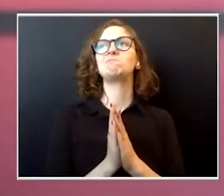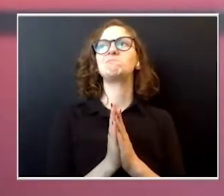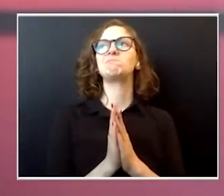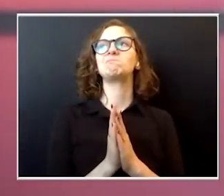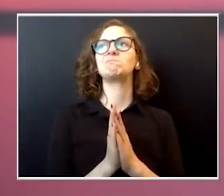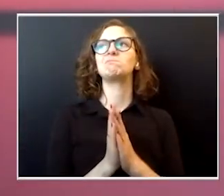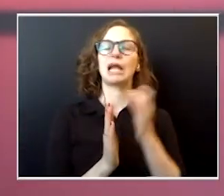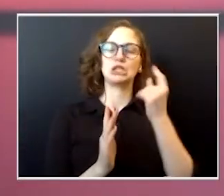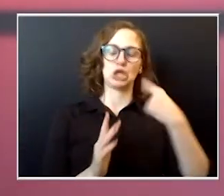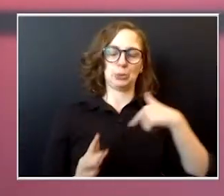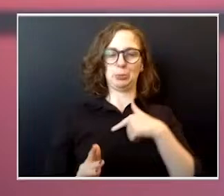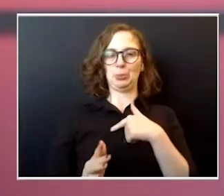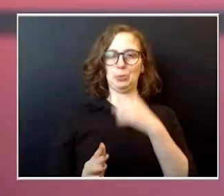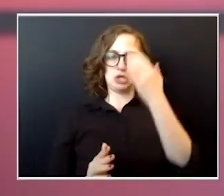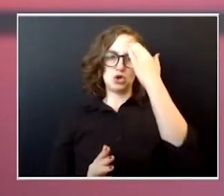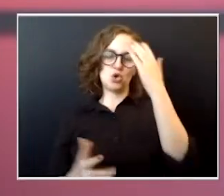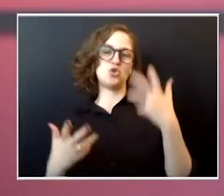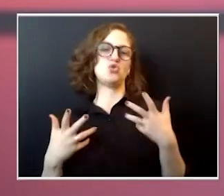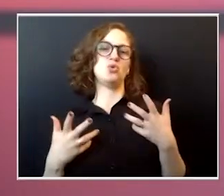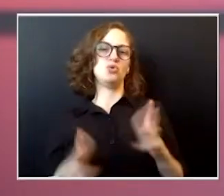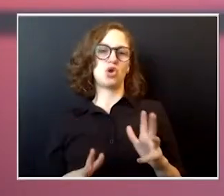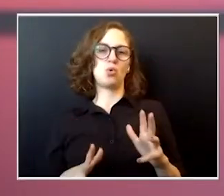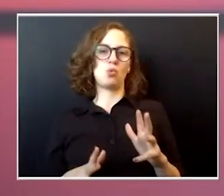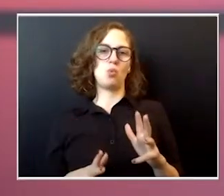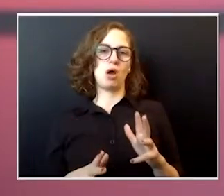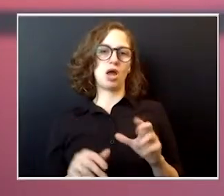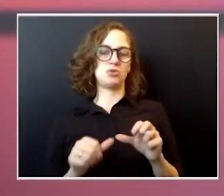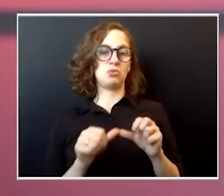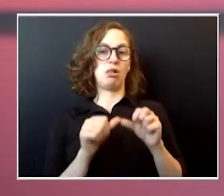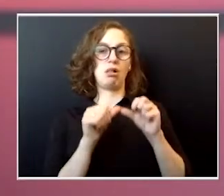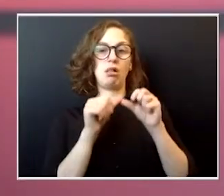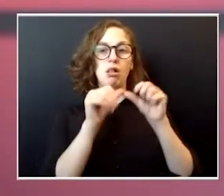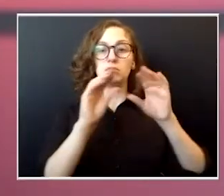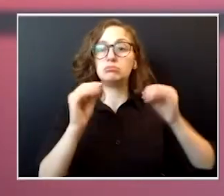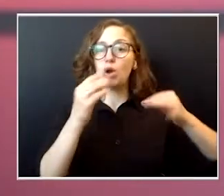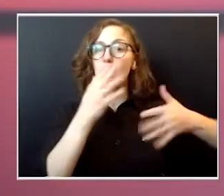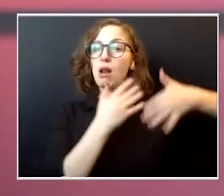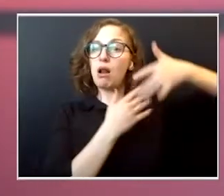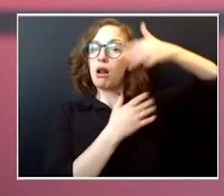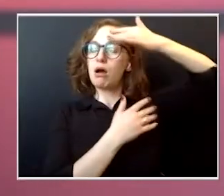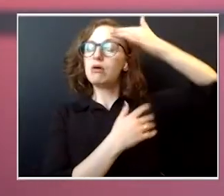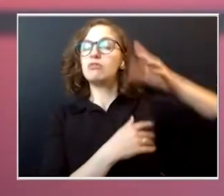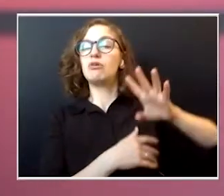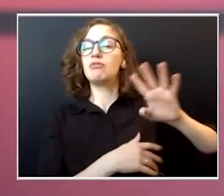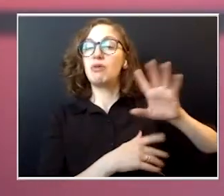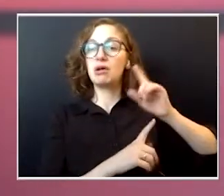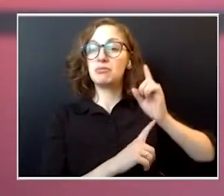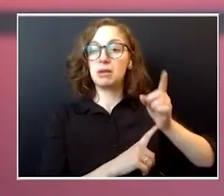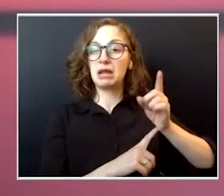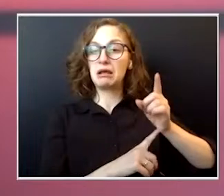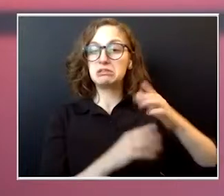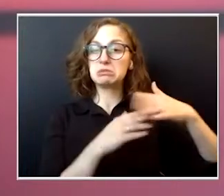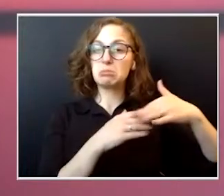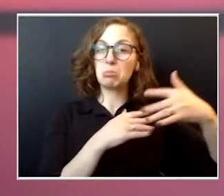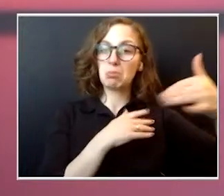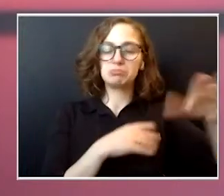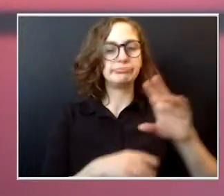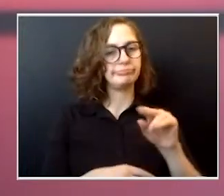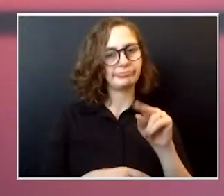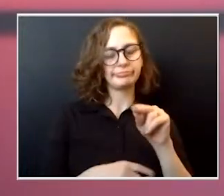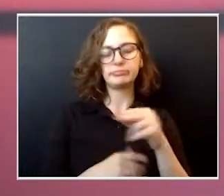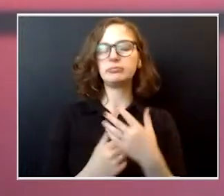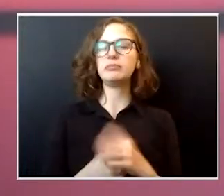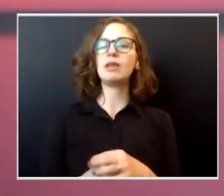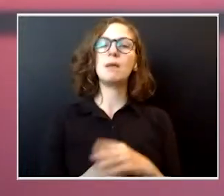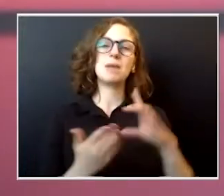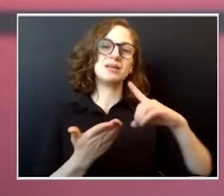doing this for, really 45 minutes, an hour. But there are times that we don't have the